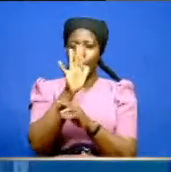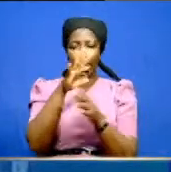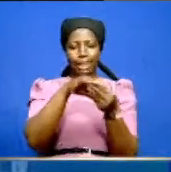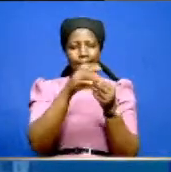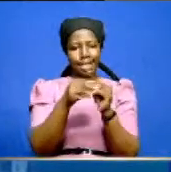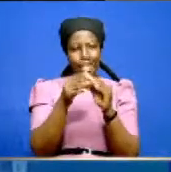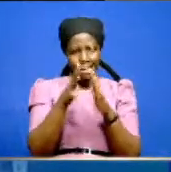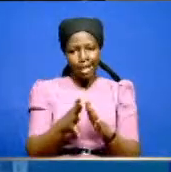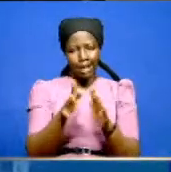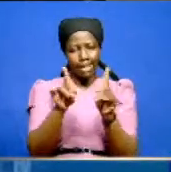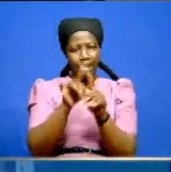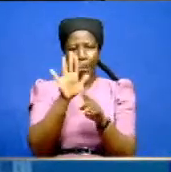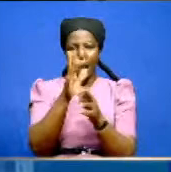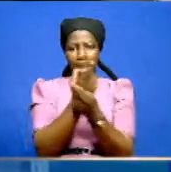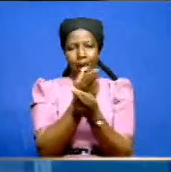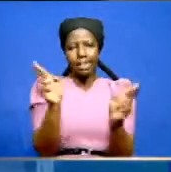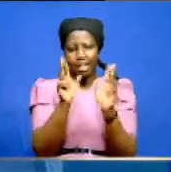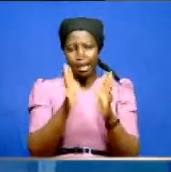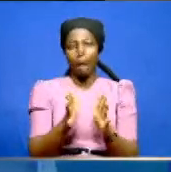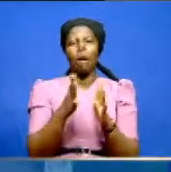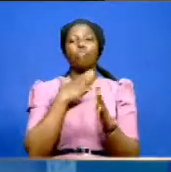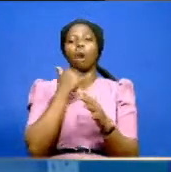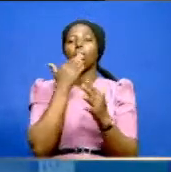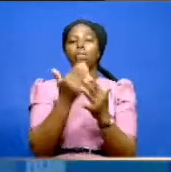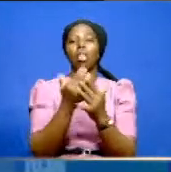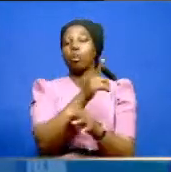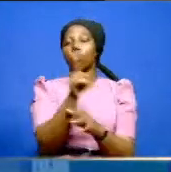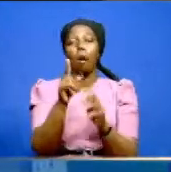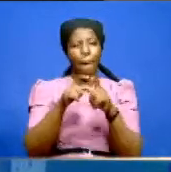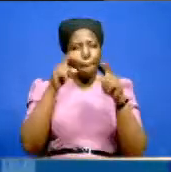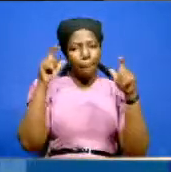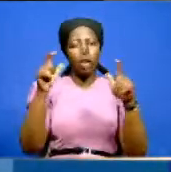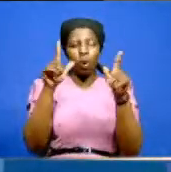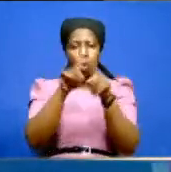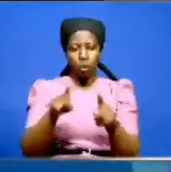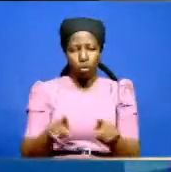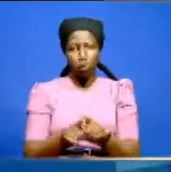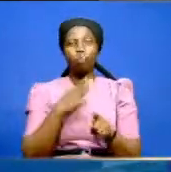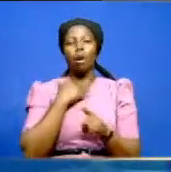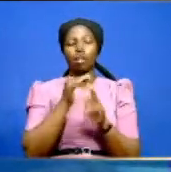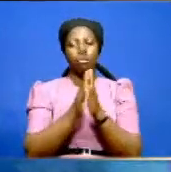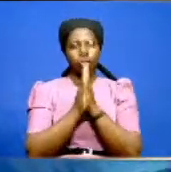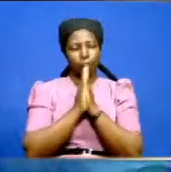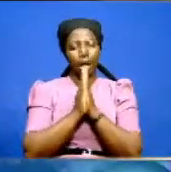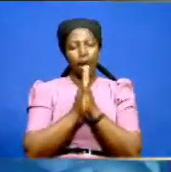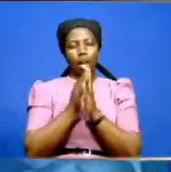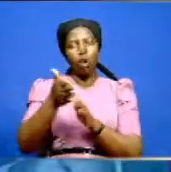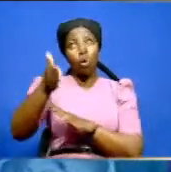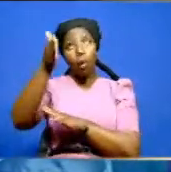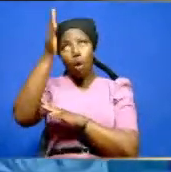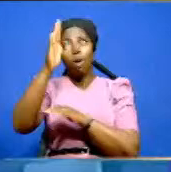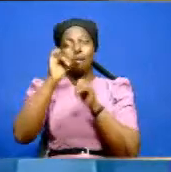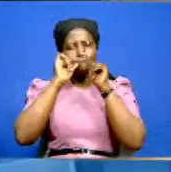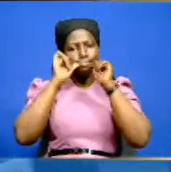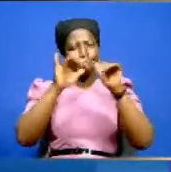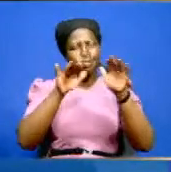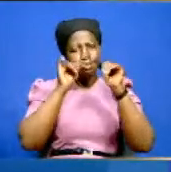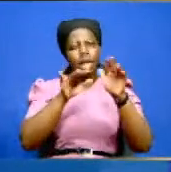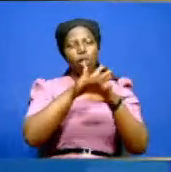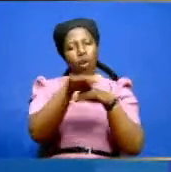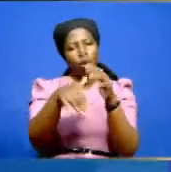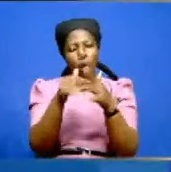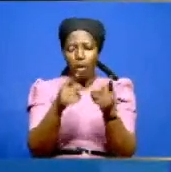and your redeemer. We want to thank you greatly, and we want to pray that God blesses all of you, all of